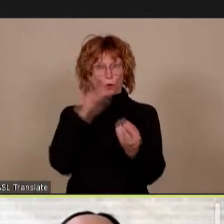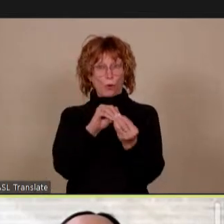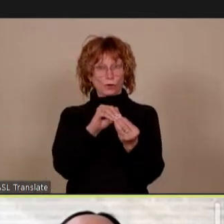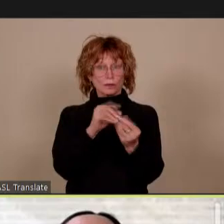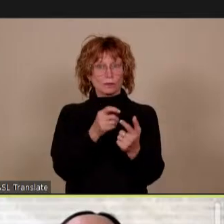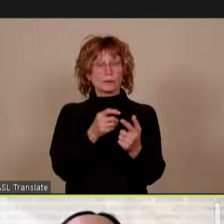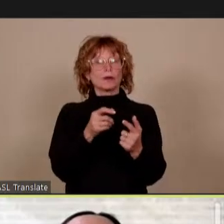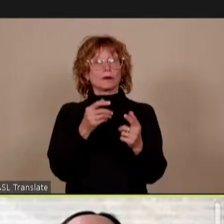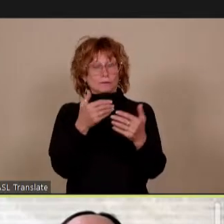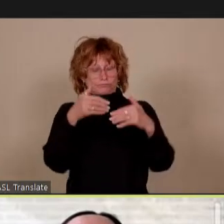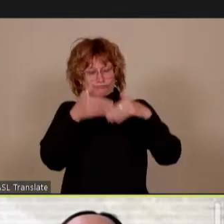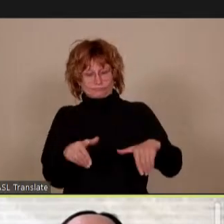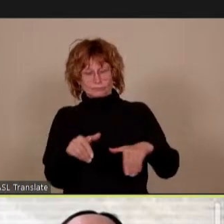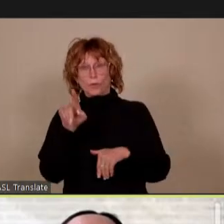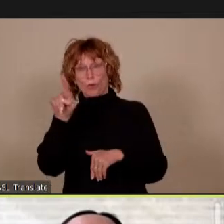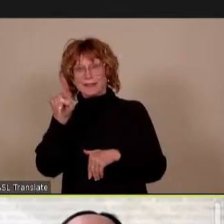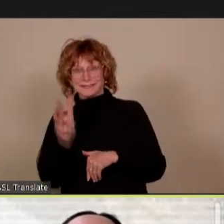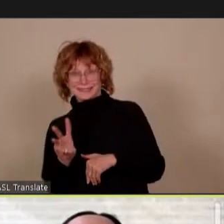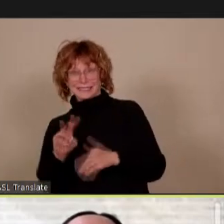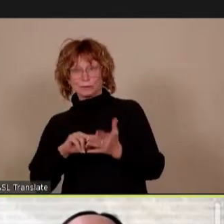or